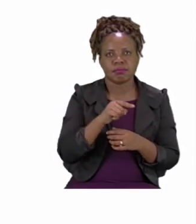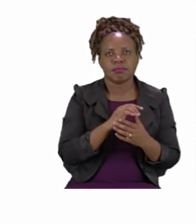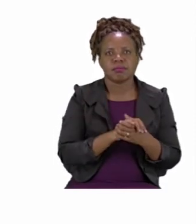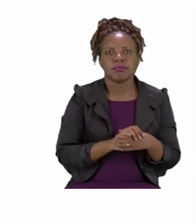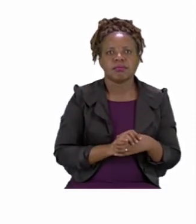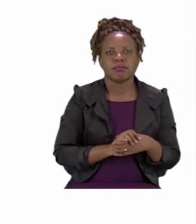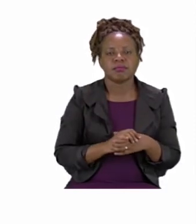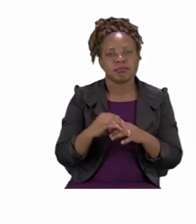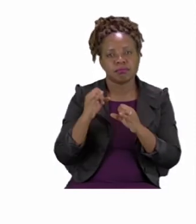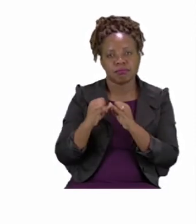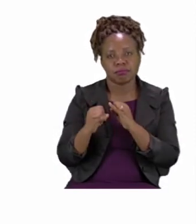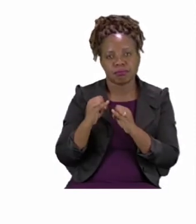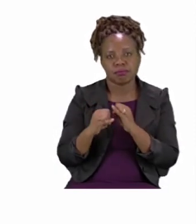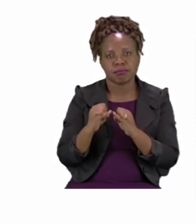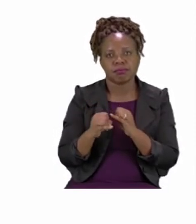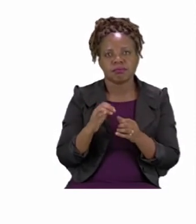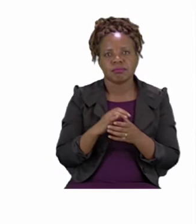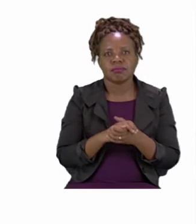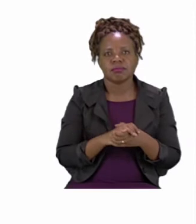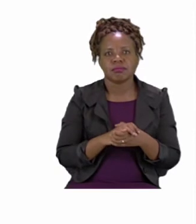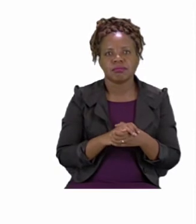And then the last one says,